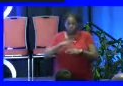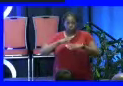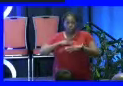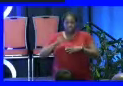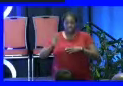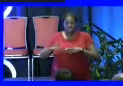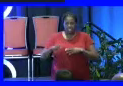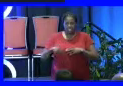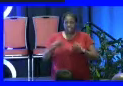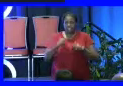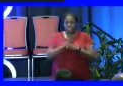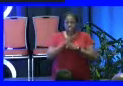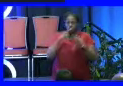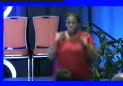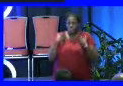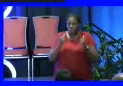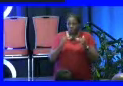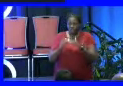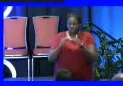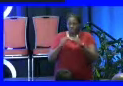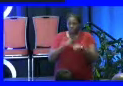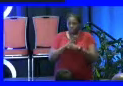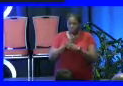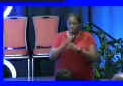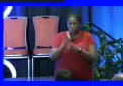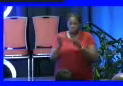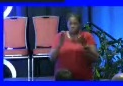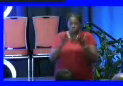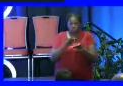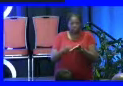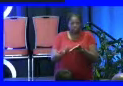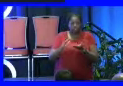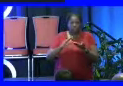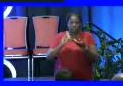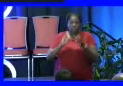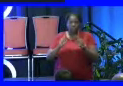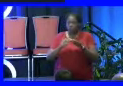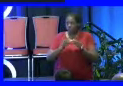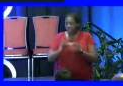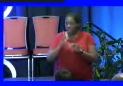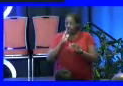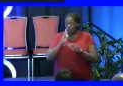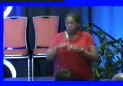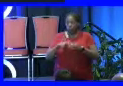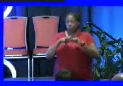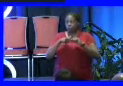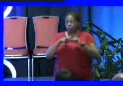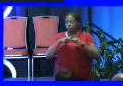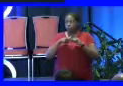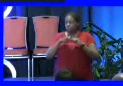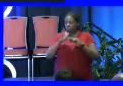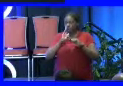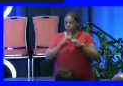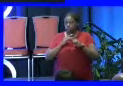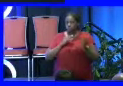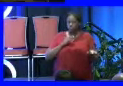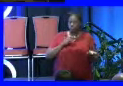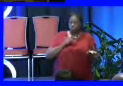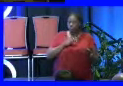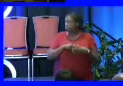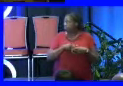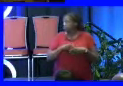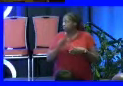and we're reaching underserved populations? So I'll stop there and I'll pass it on. Thank